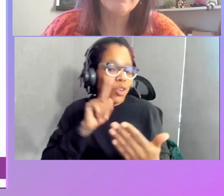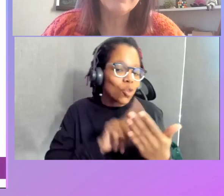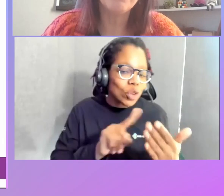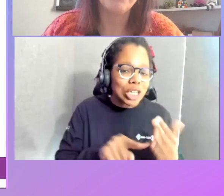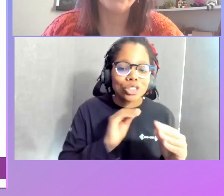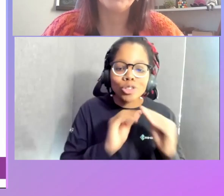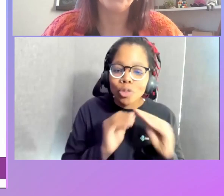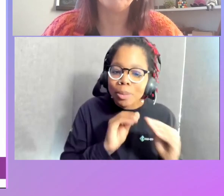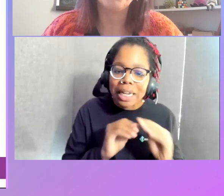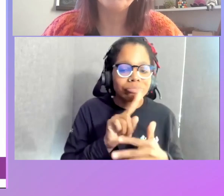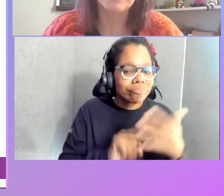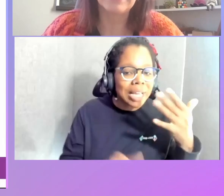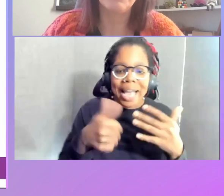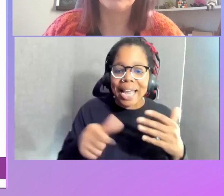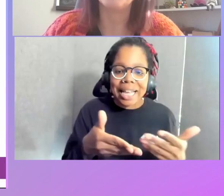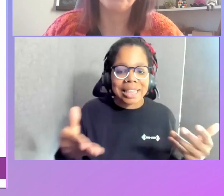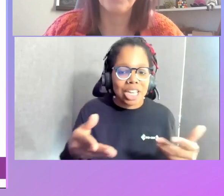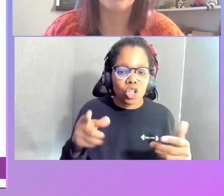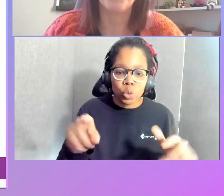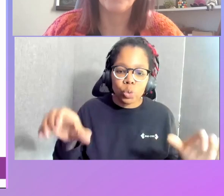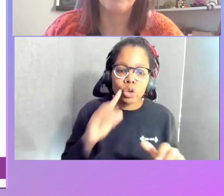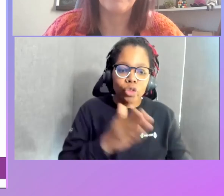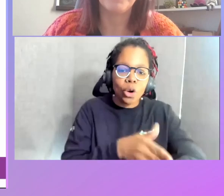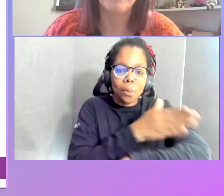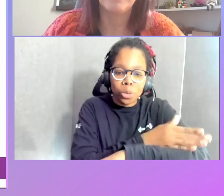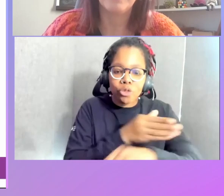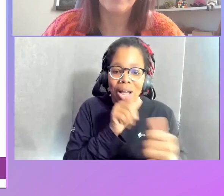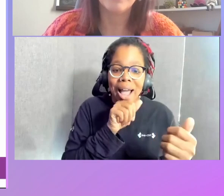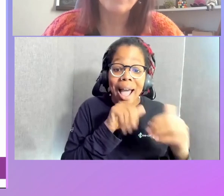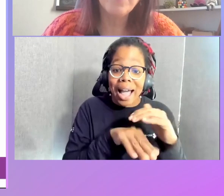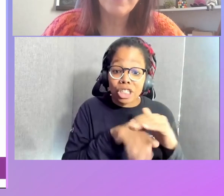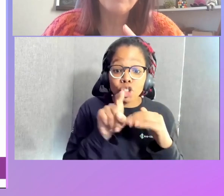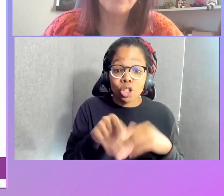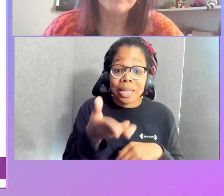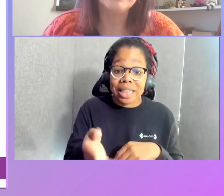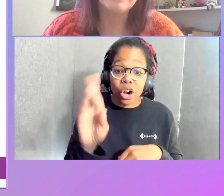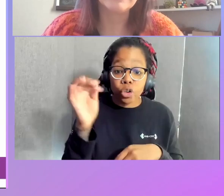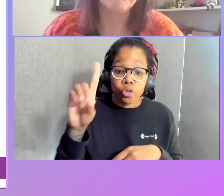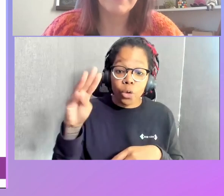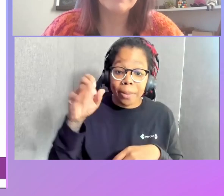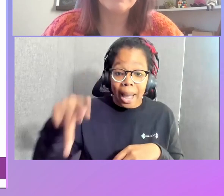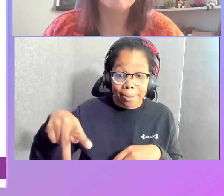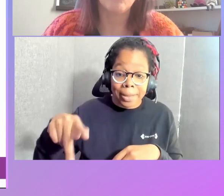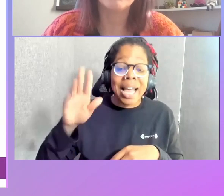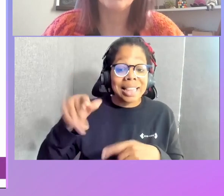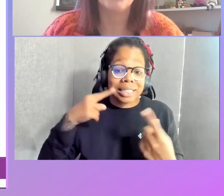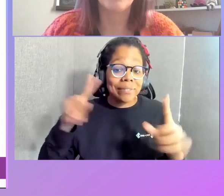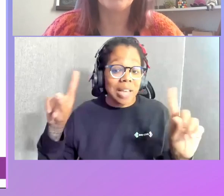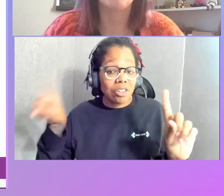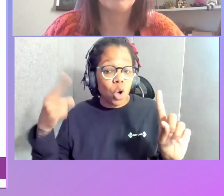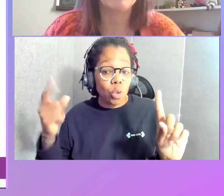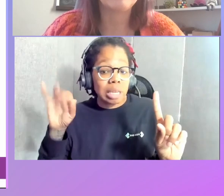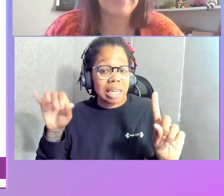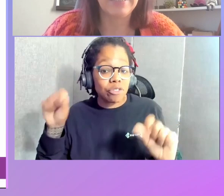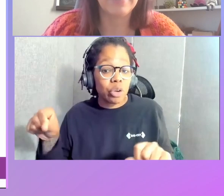remediation. Anything you're doing to improve accessibility should be on your roadmap. And a roadmap really is effective only when you're